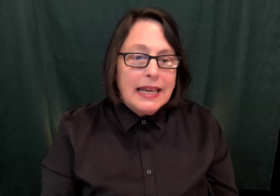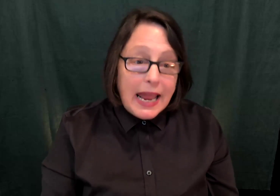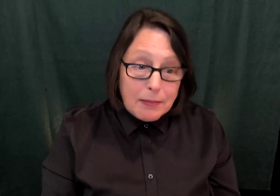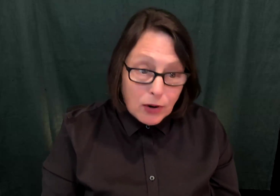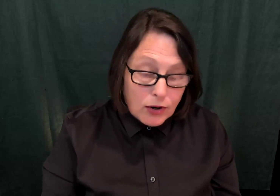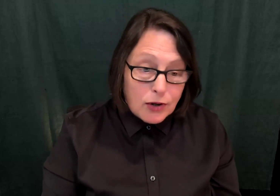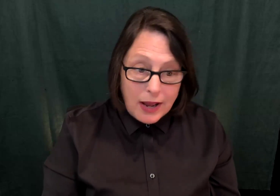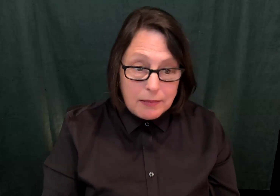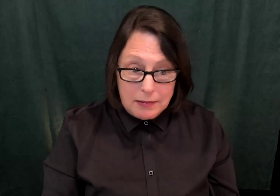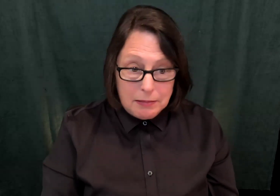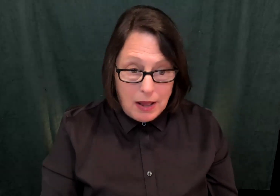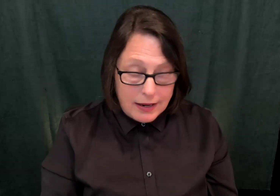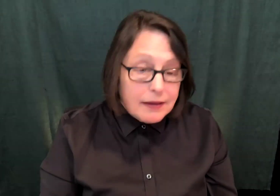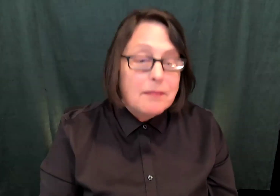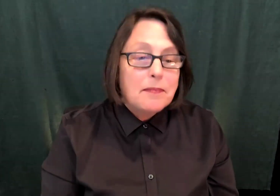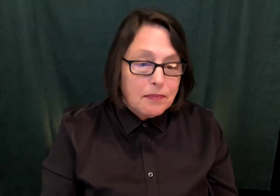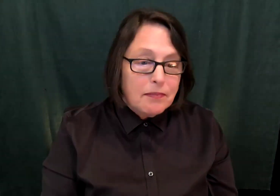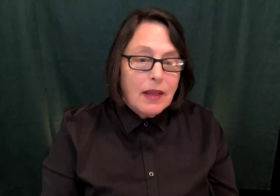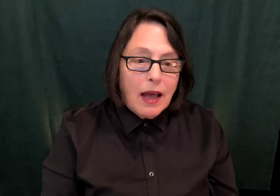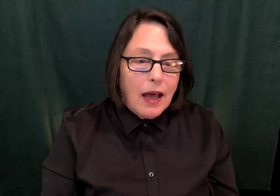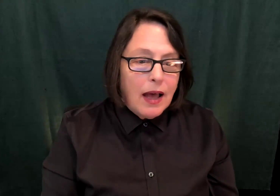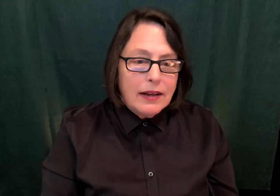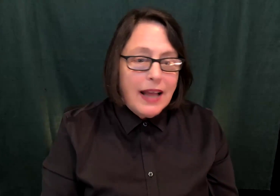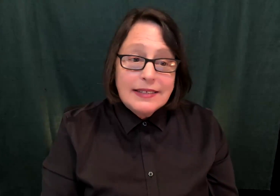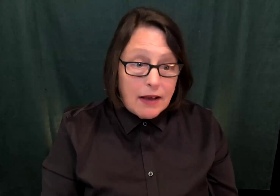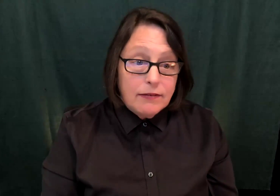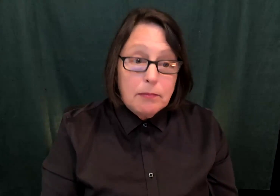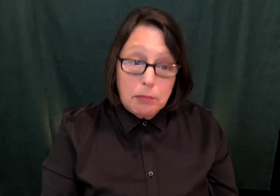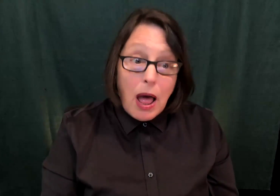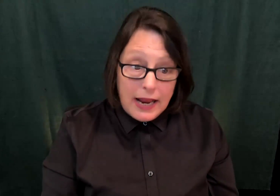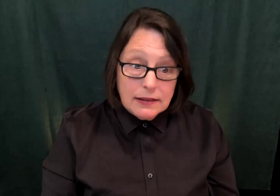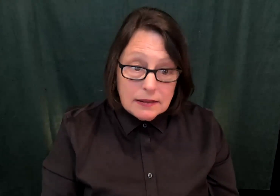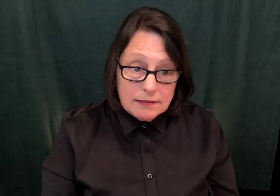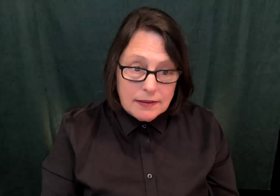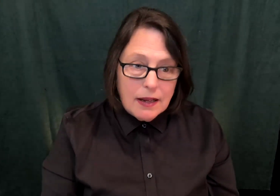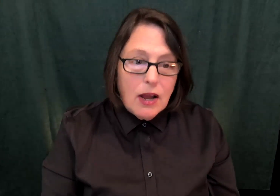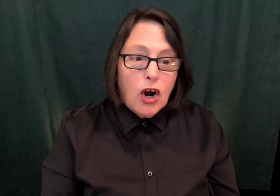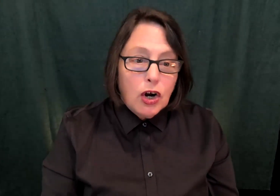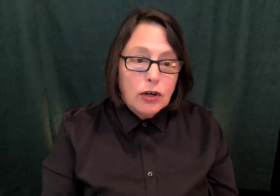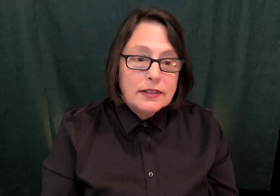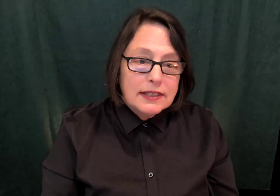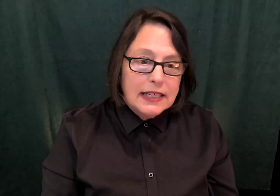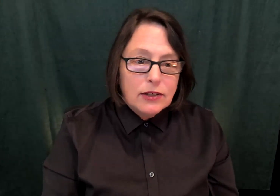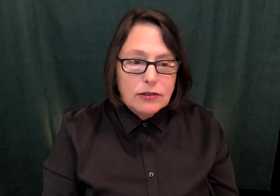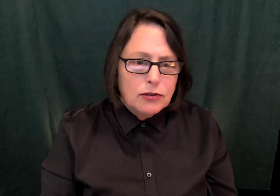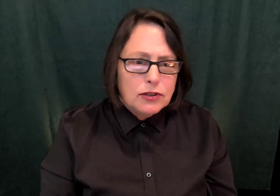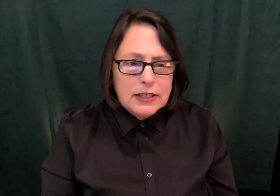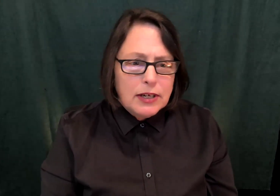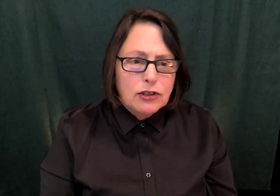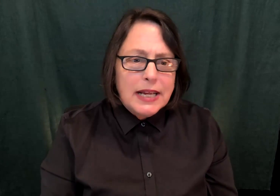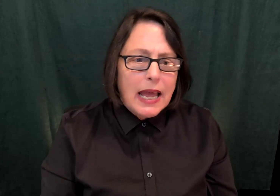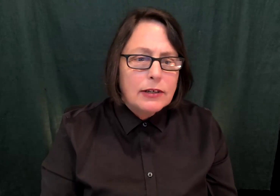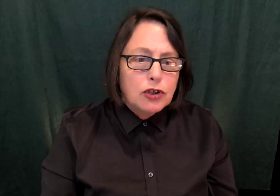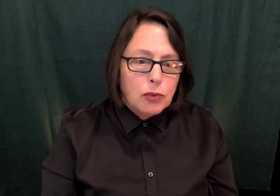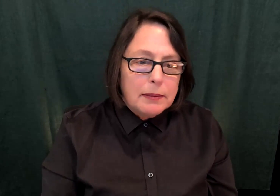and my neighbor, who happened to be blind, not deaf, blind, her junior, senior